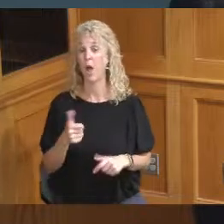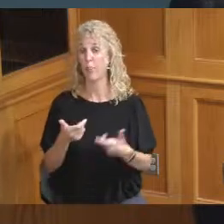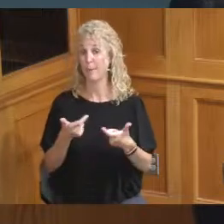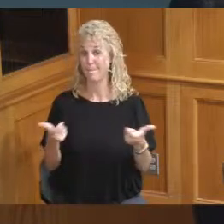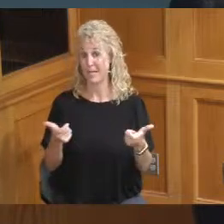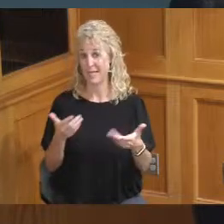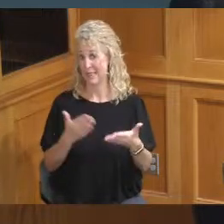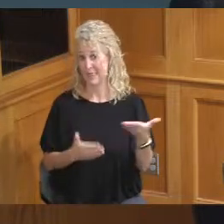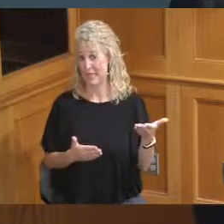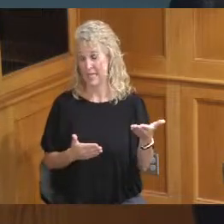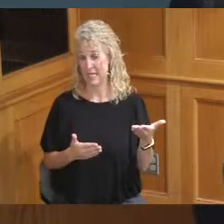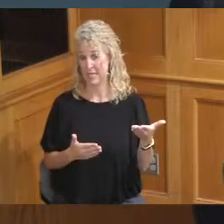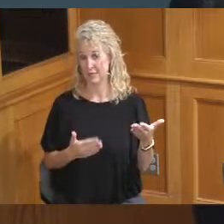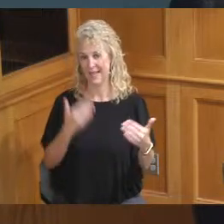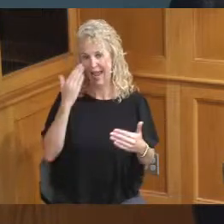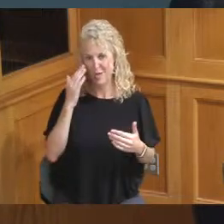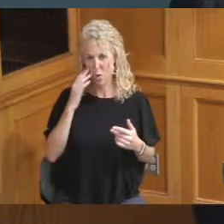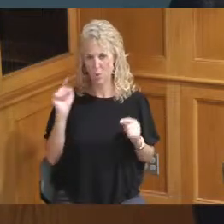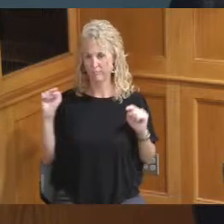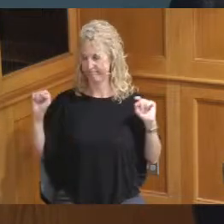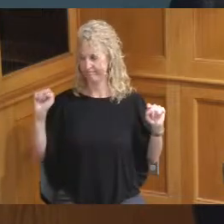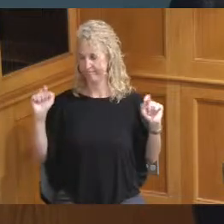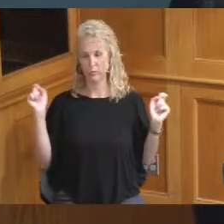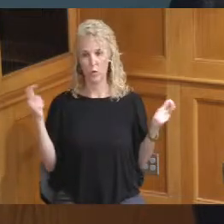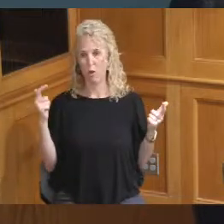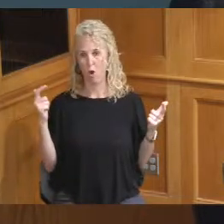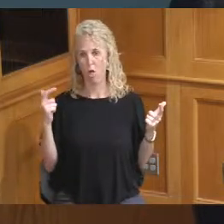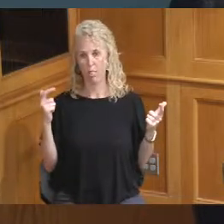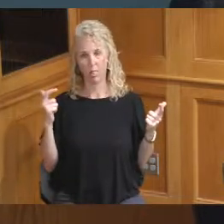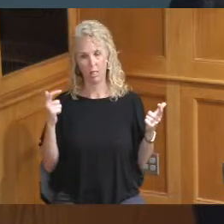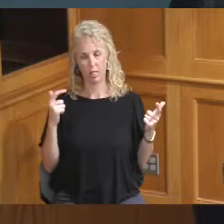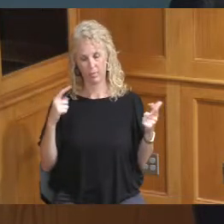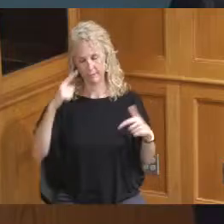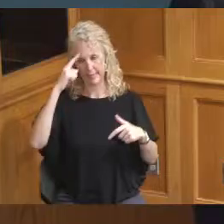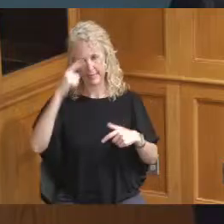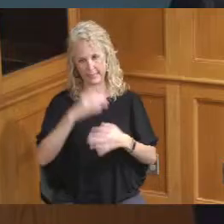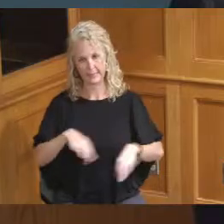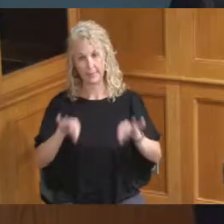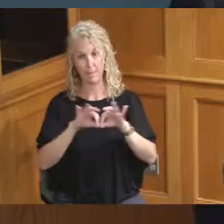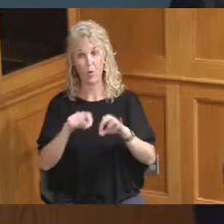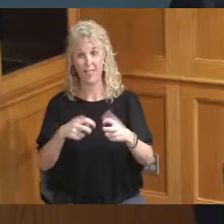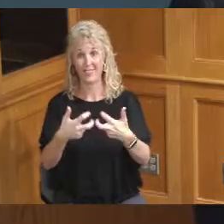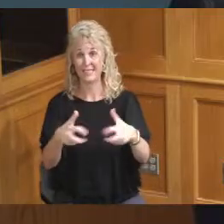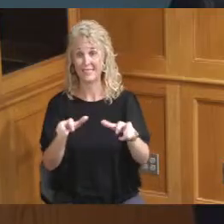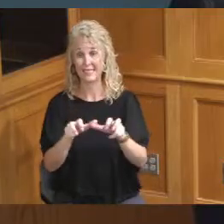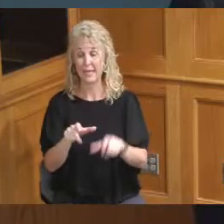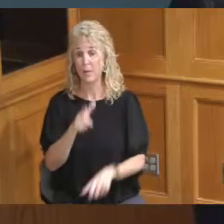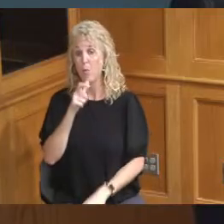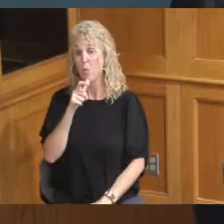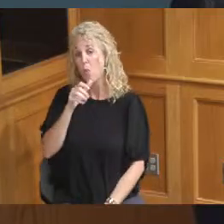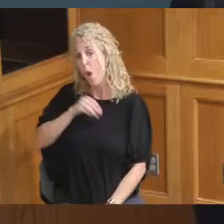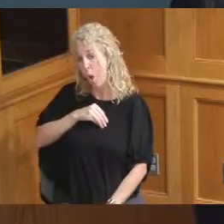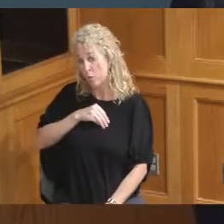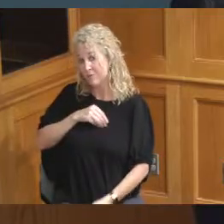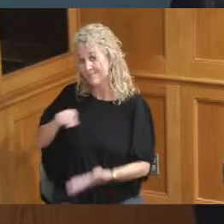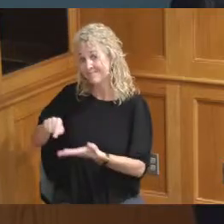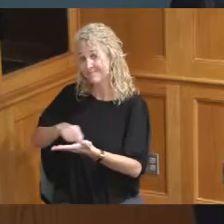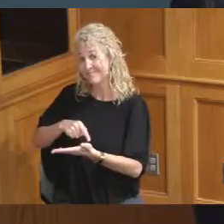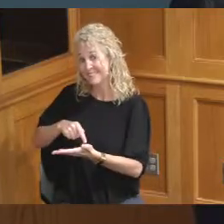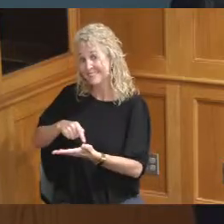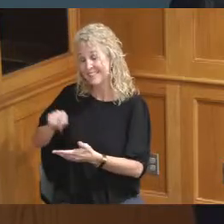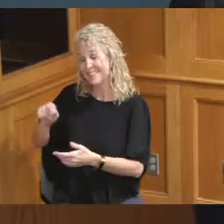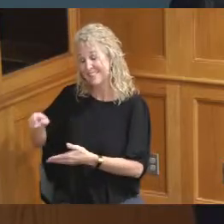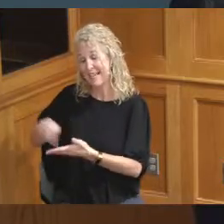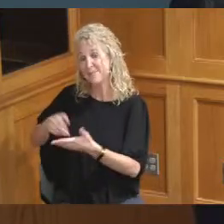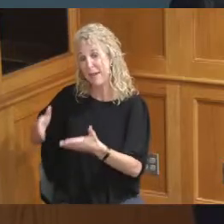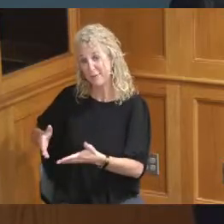of this, and I know my colleagues, we all care very deeply about this stadium belongs to the taxpayers. And finally, the